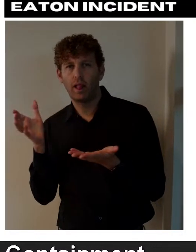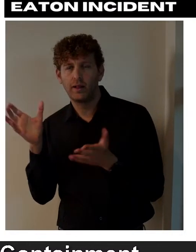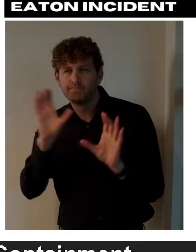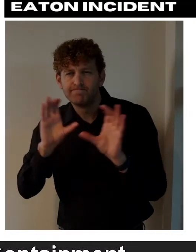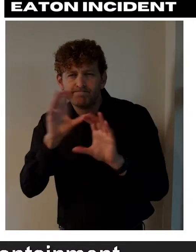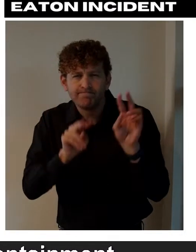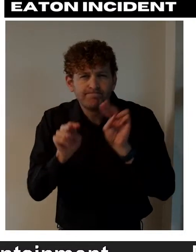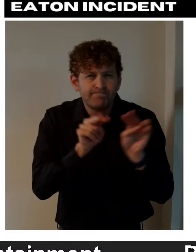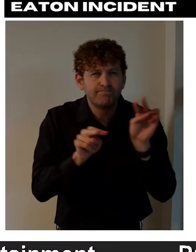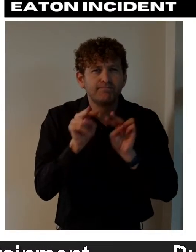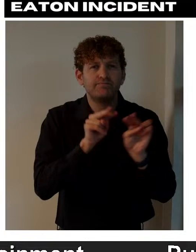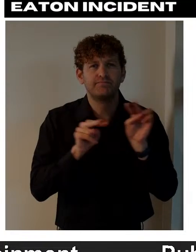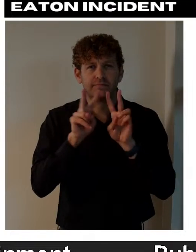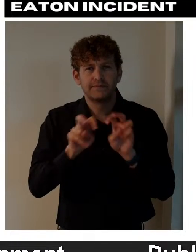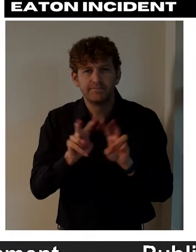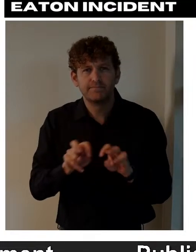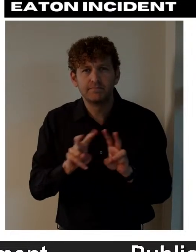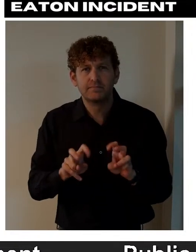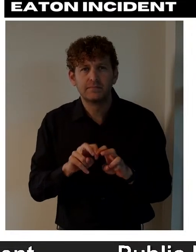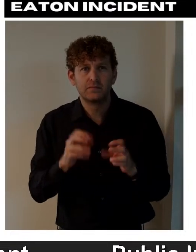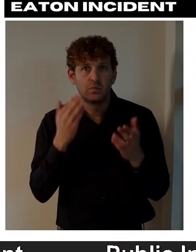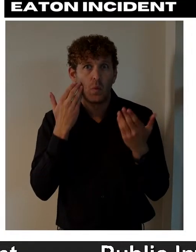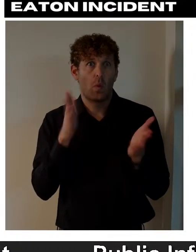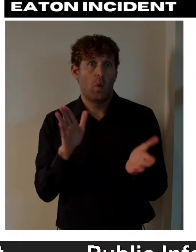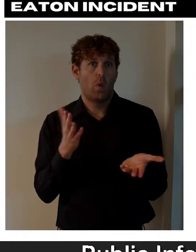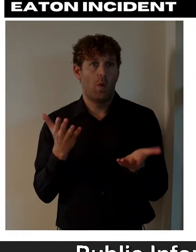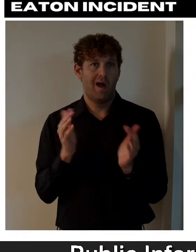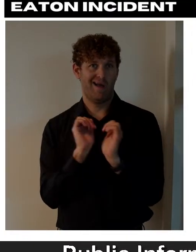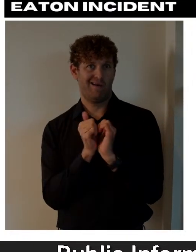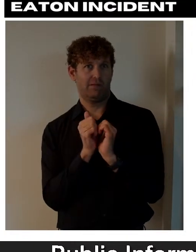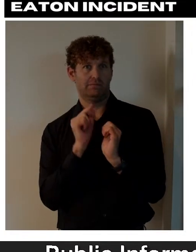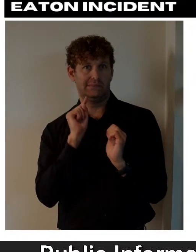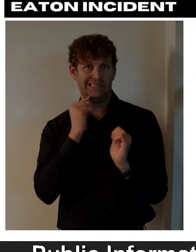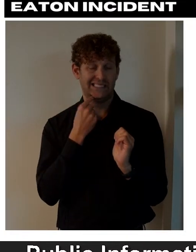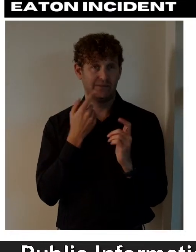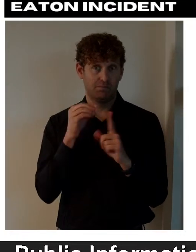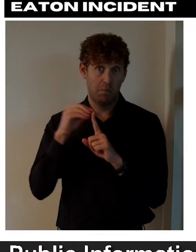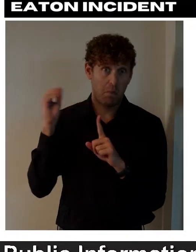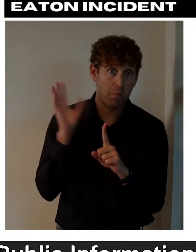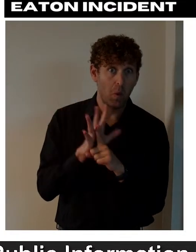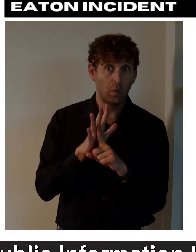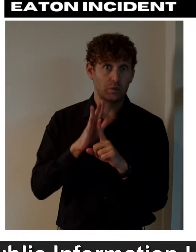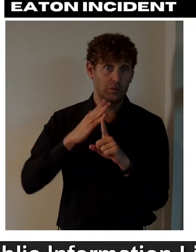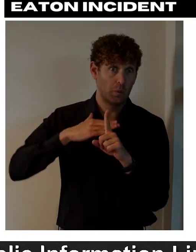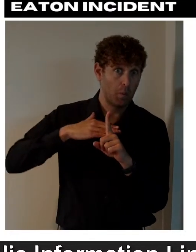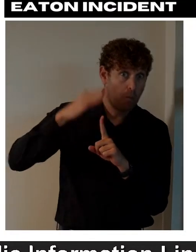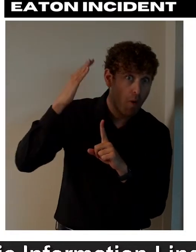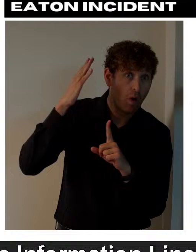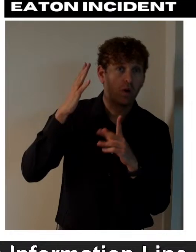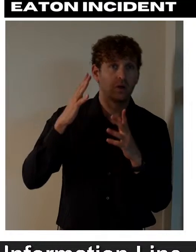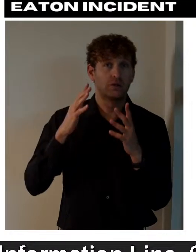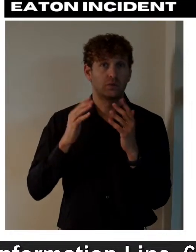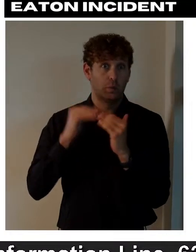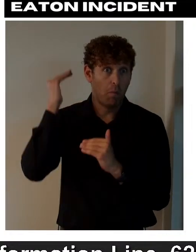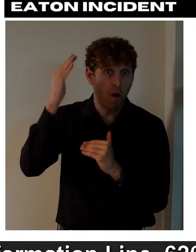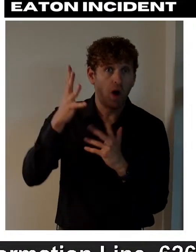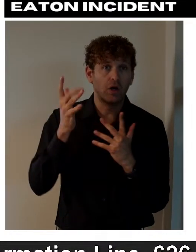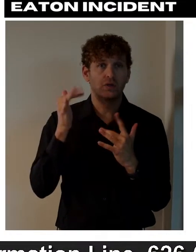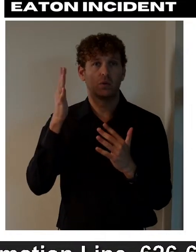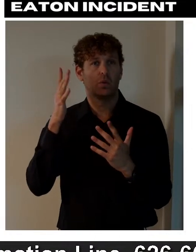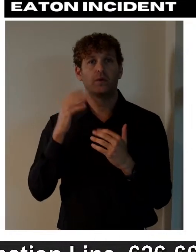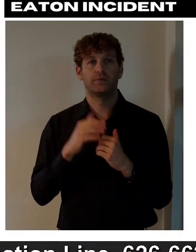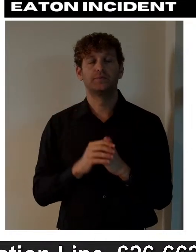have not broken any thresholds with those exposures, but we did see an elevated in the regional monitor. The next